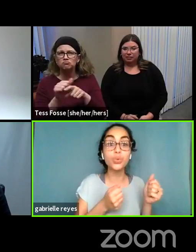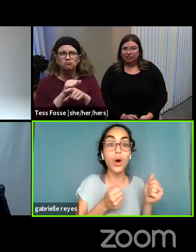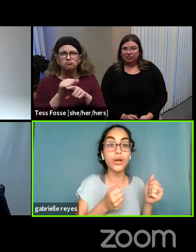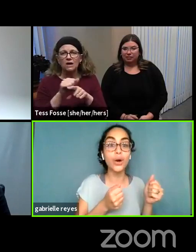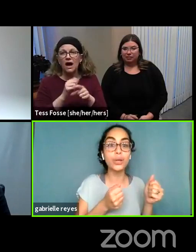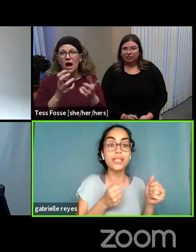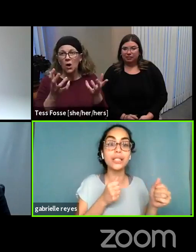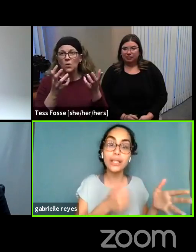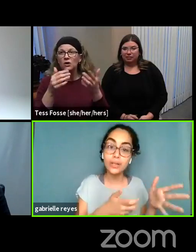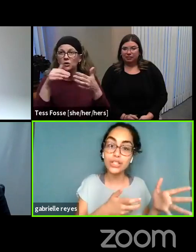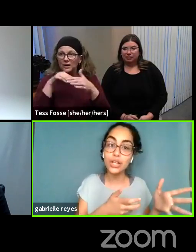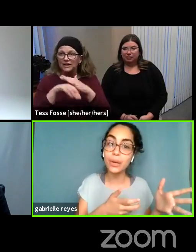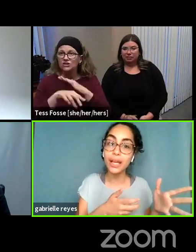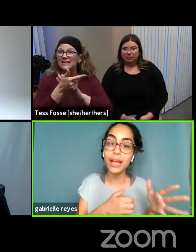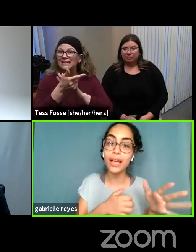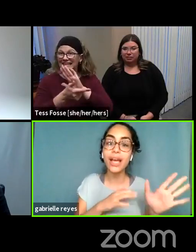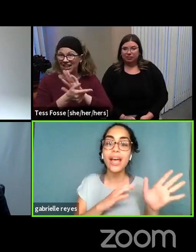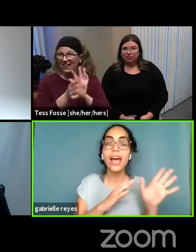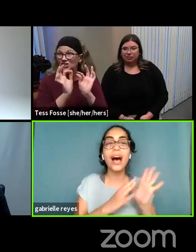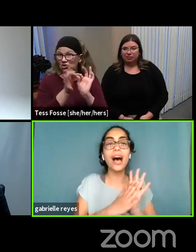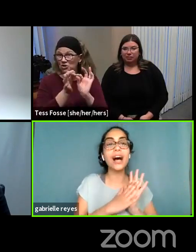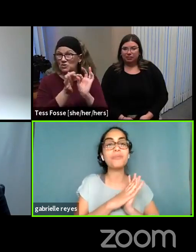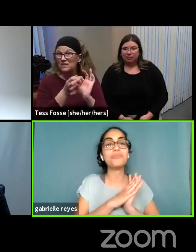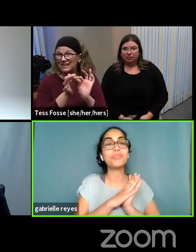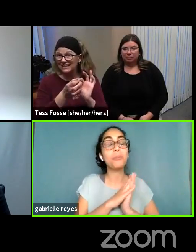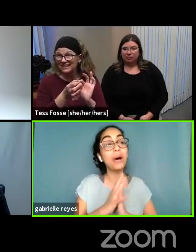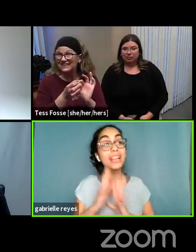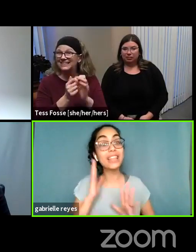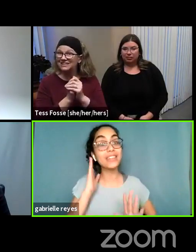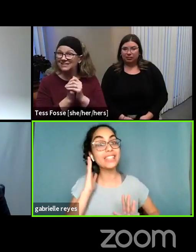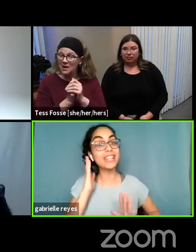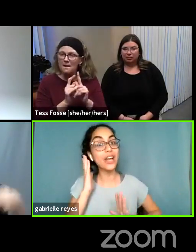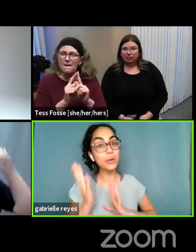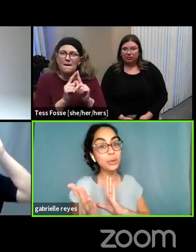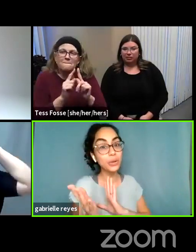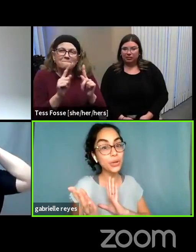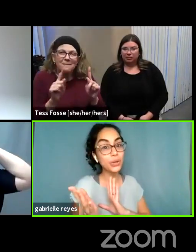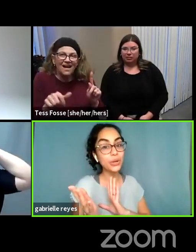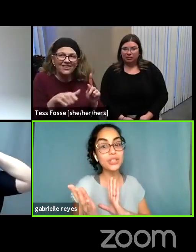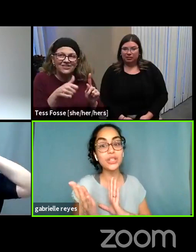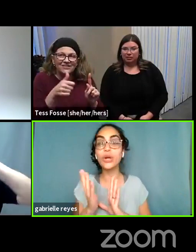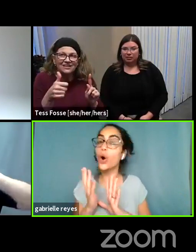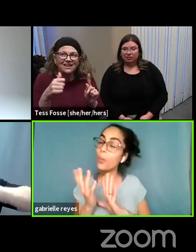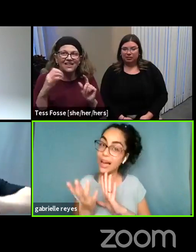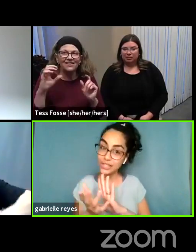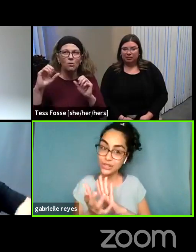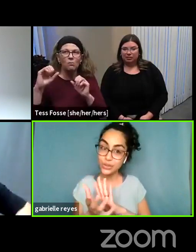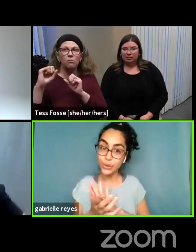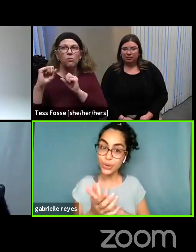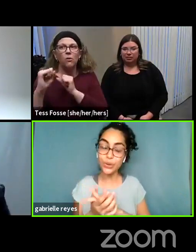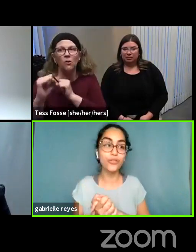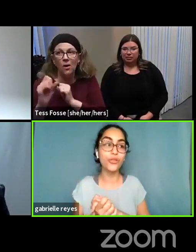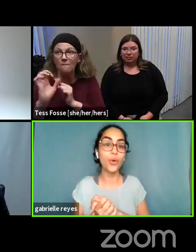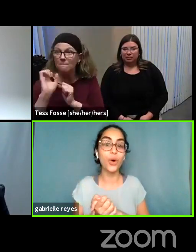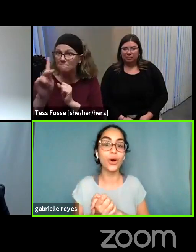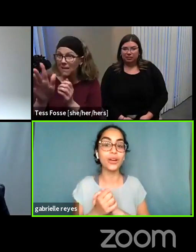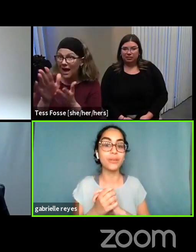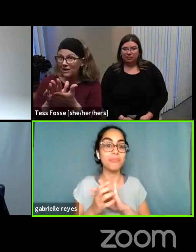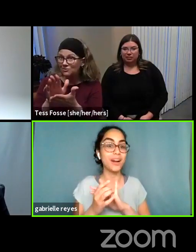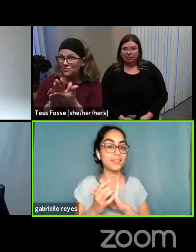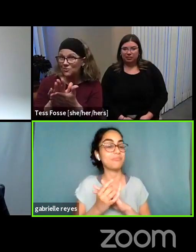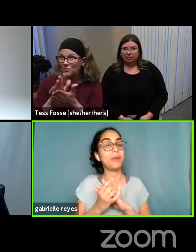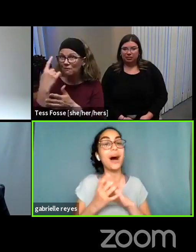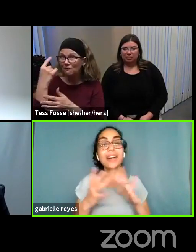I do want to go into legal interpreting. But there is another pull to go back to school